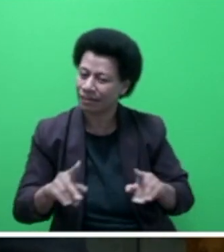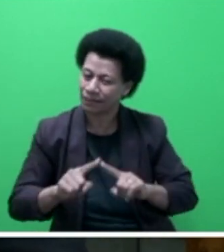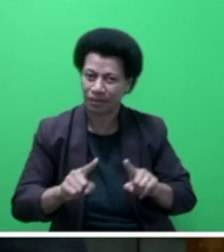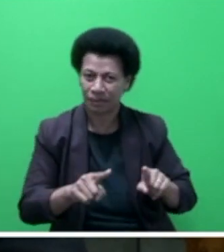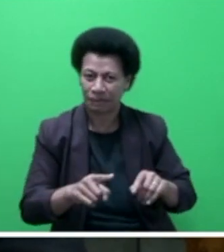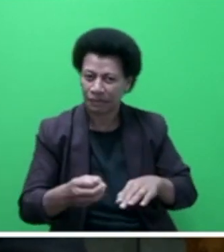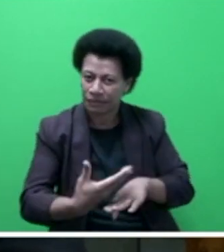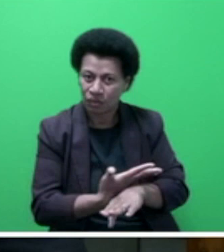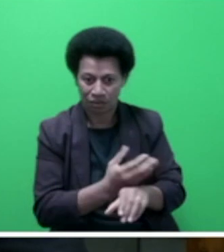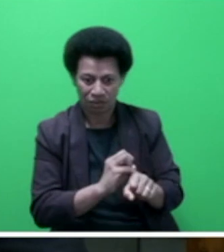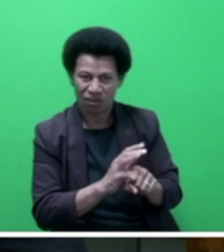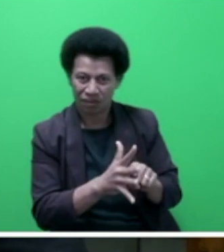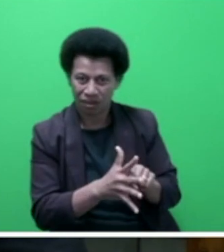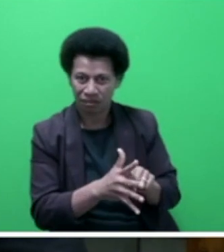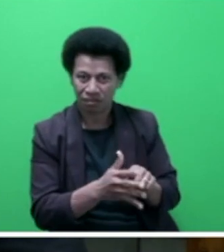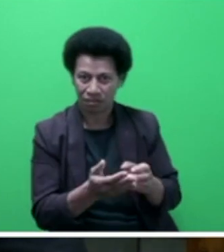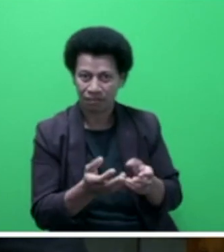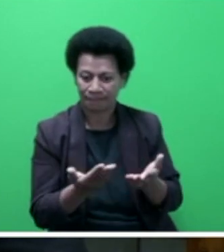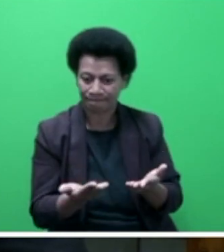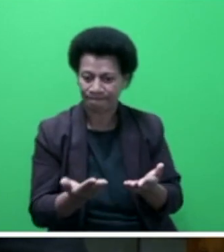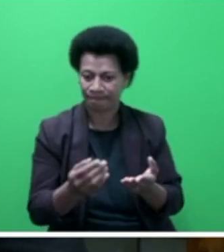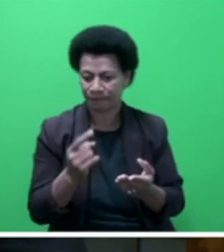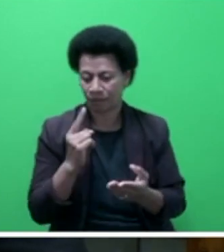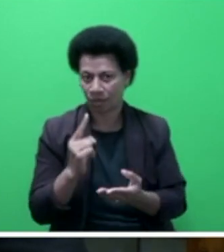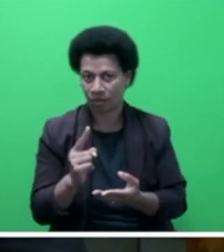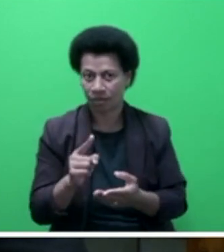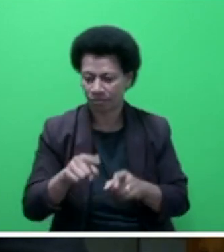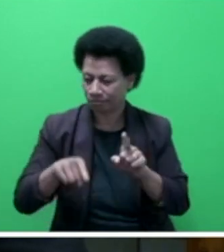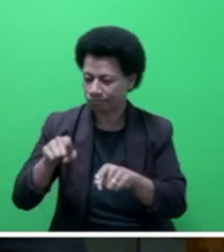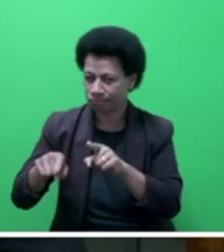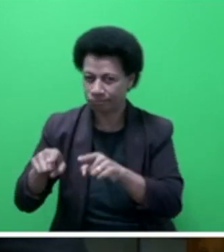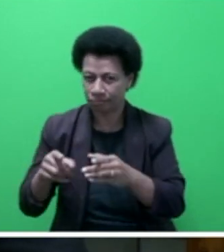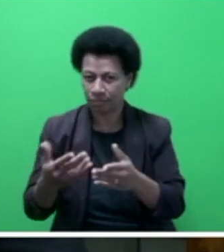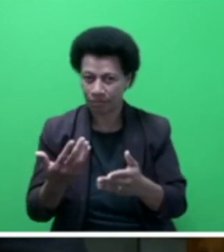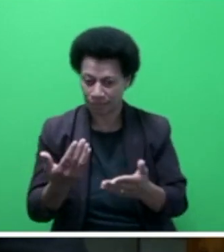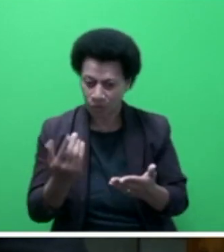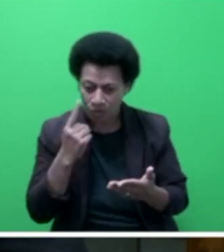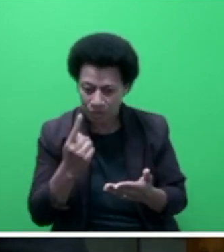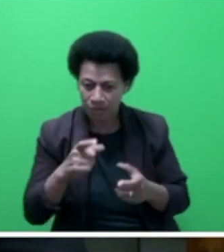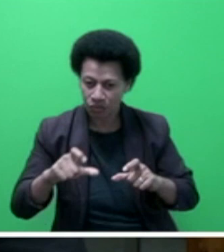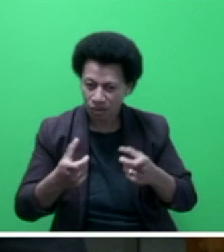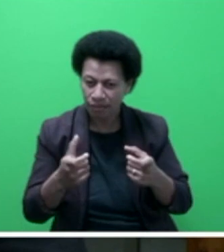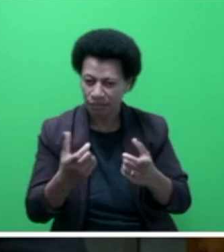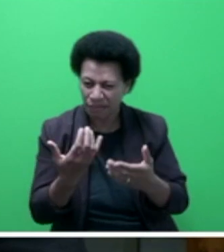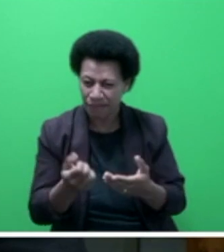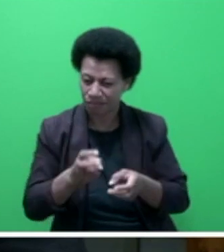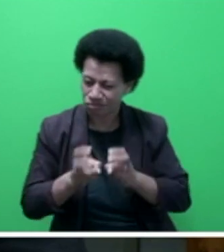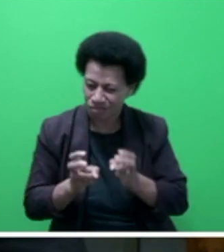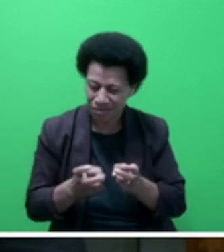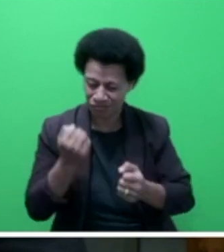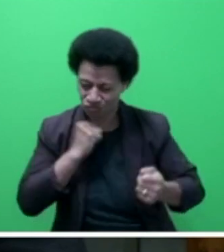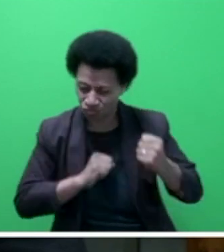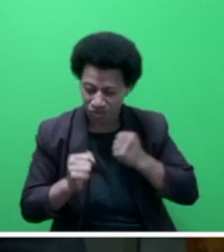they often magnify all existing inequalities. While everyone is facing unprecedented challenges due to the COVID-19